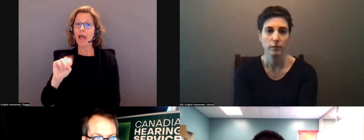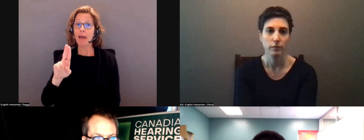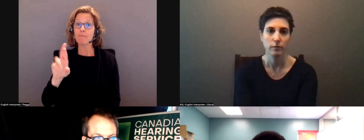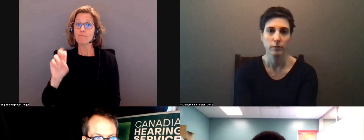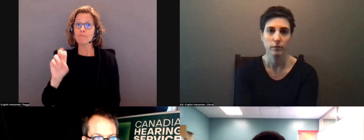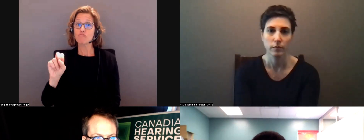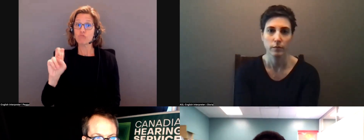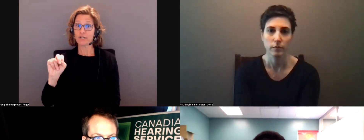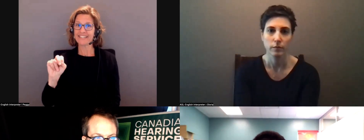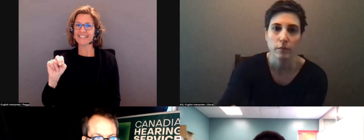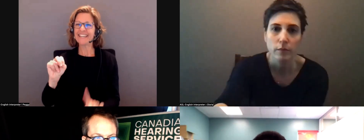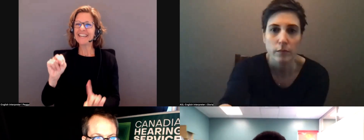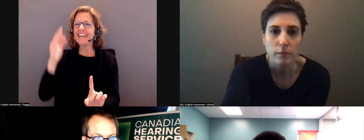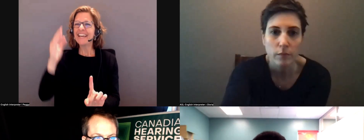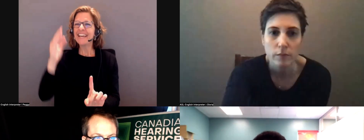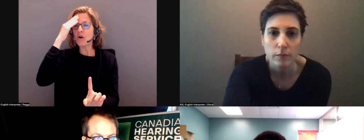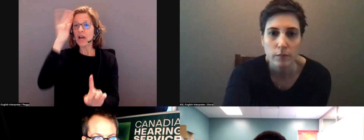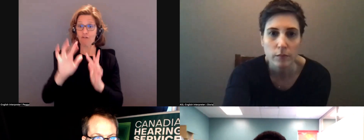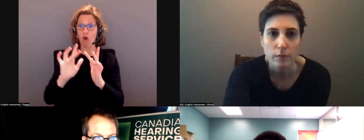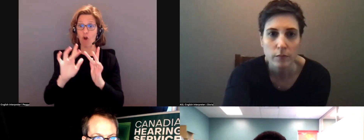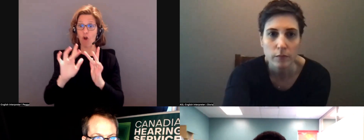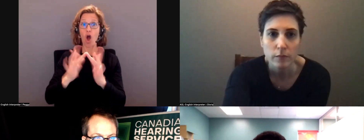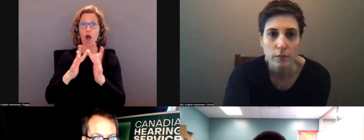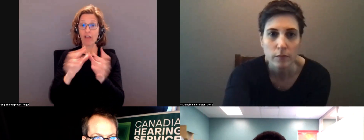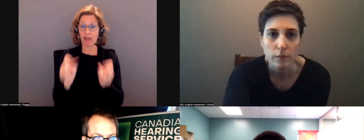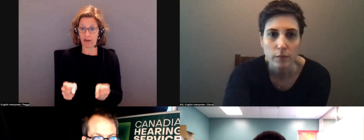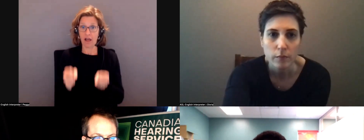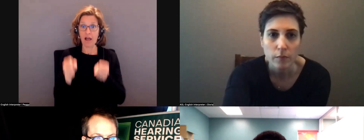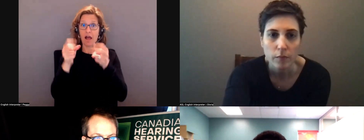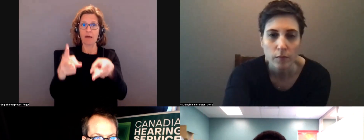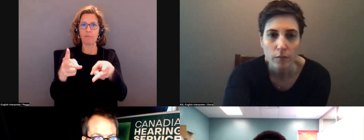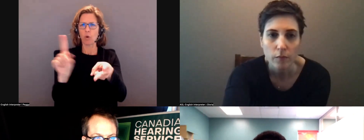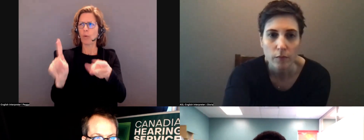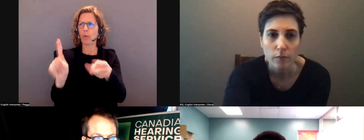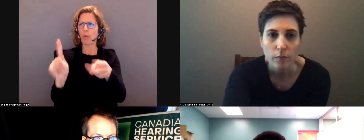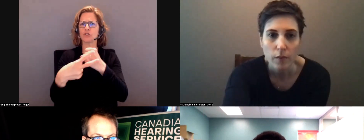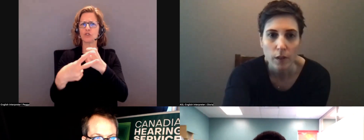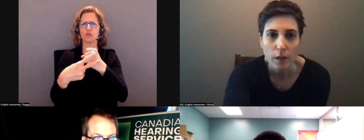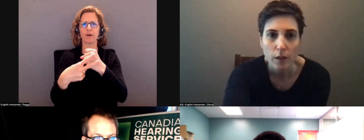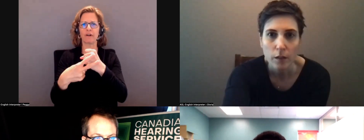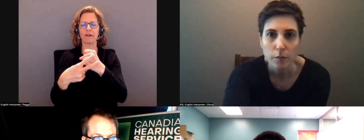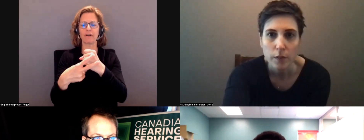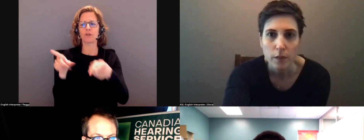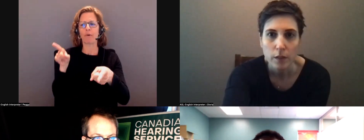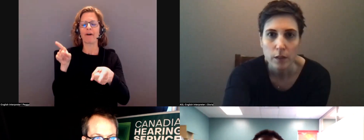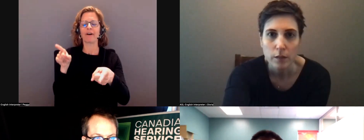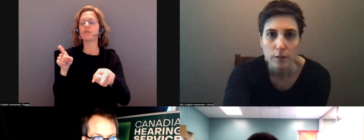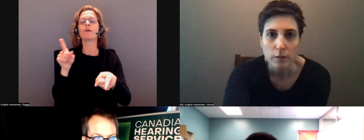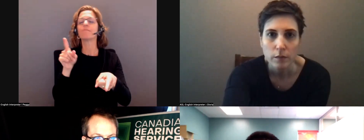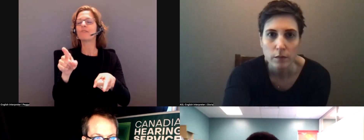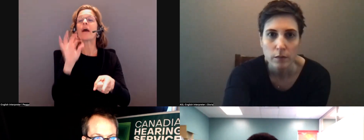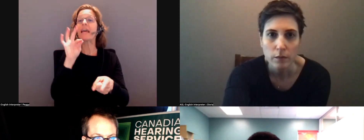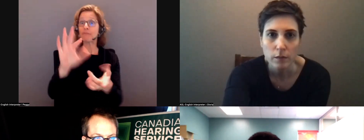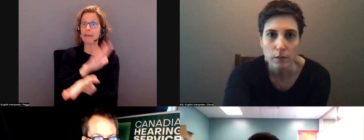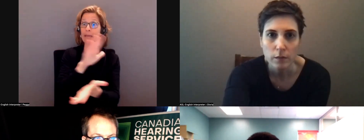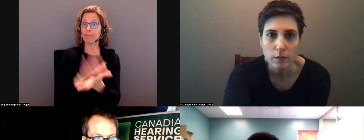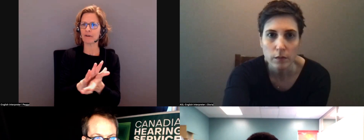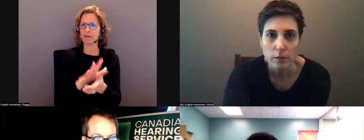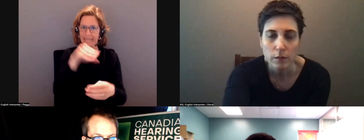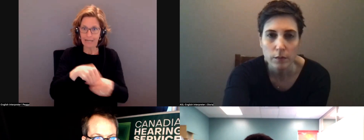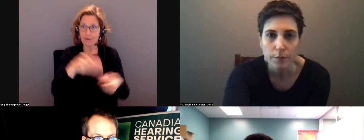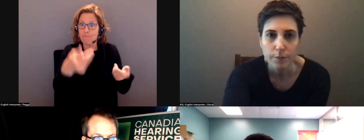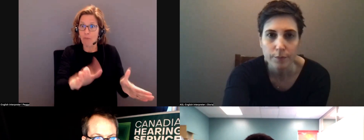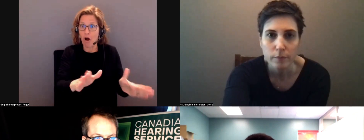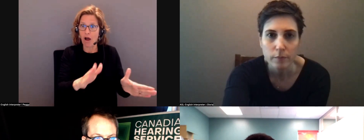those boxes? Where are they going to be kept, right? So it was amazing to hear how they decided to digitize some of them so that they actually can